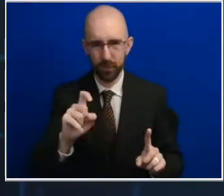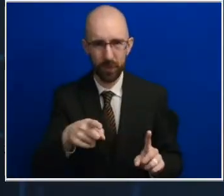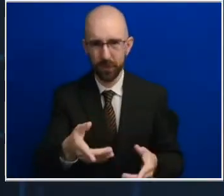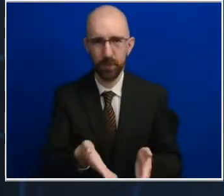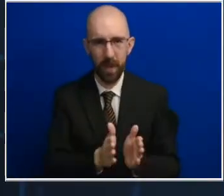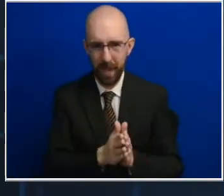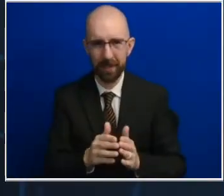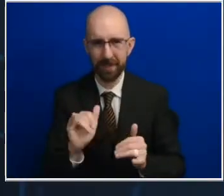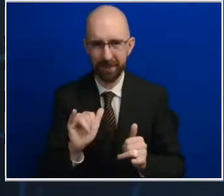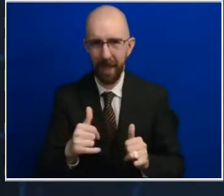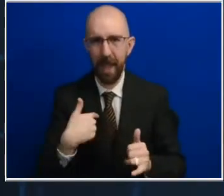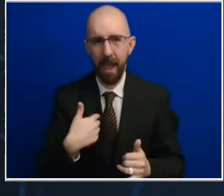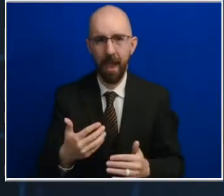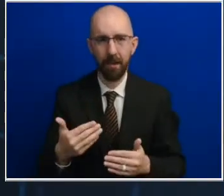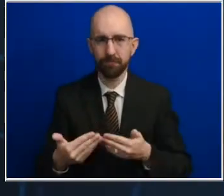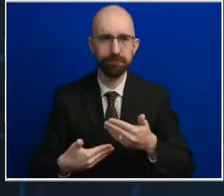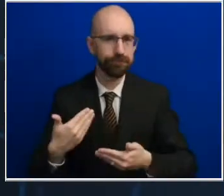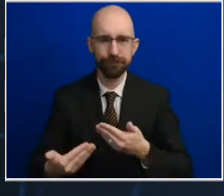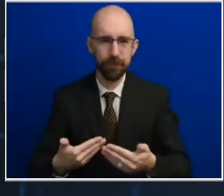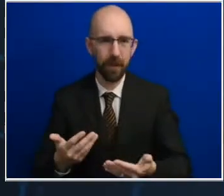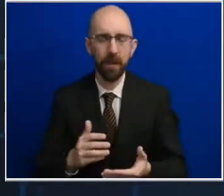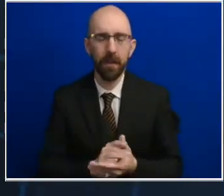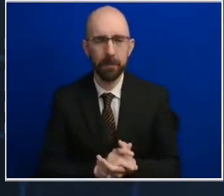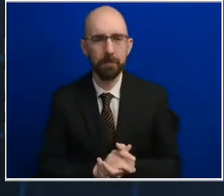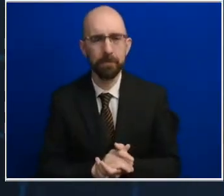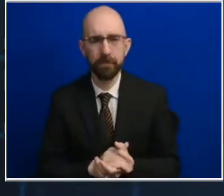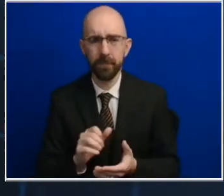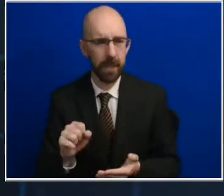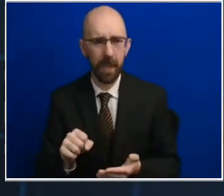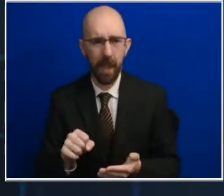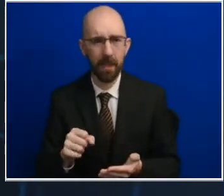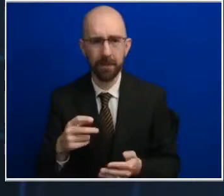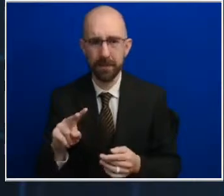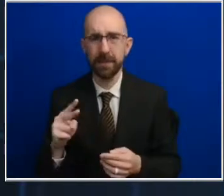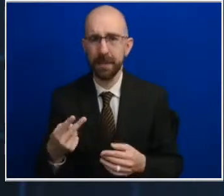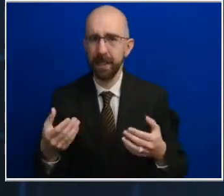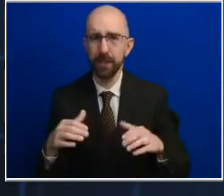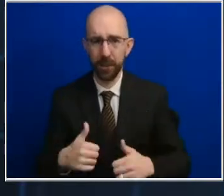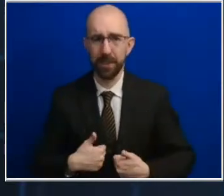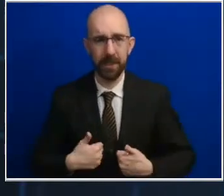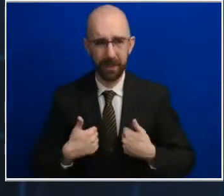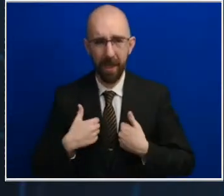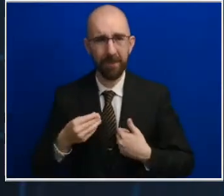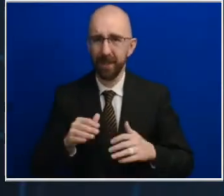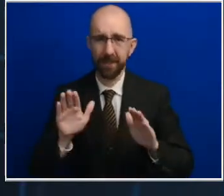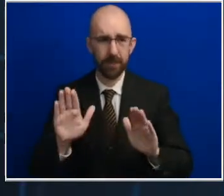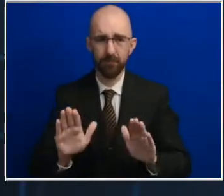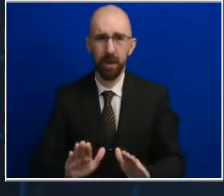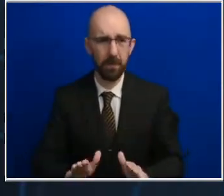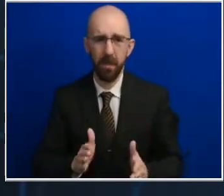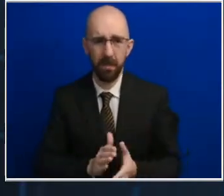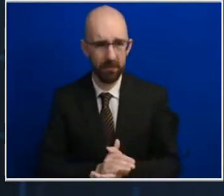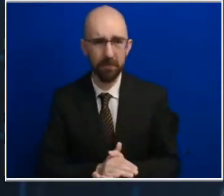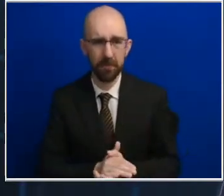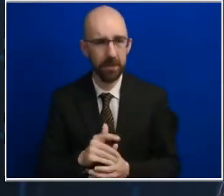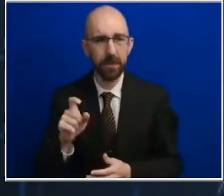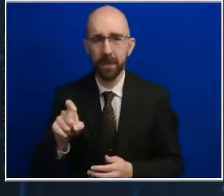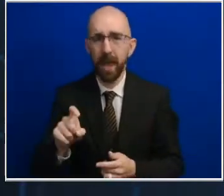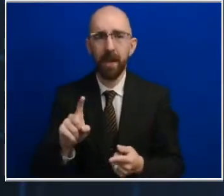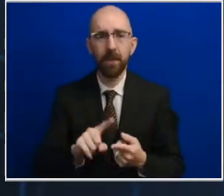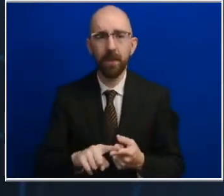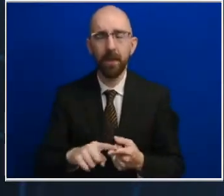drug it on, but it was a second chance at life, and it's incredible. It is. And you just have to put a little bit of